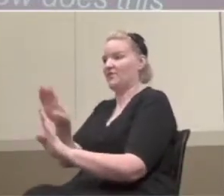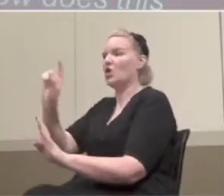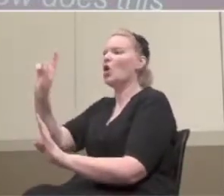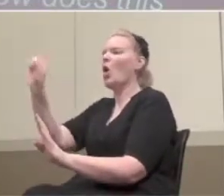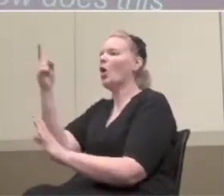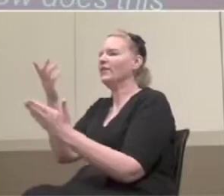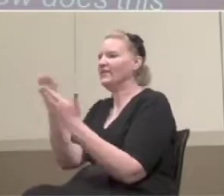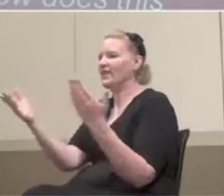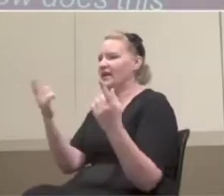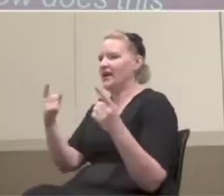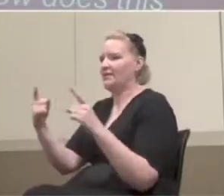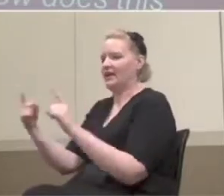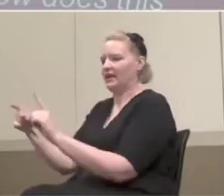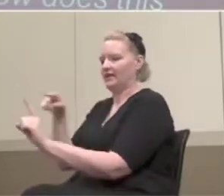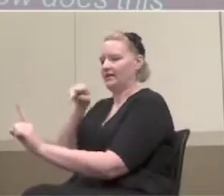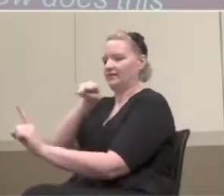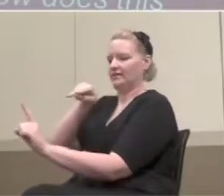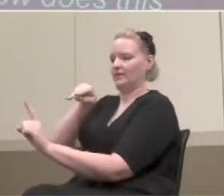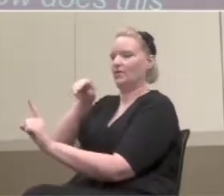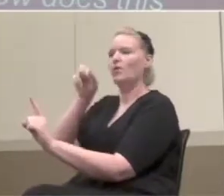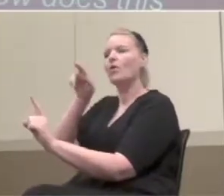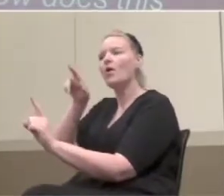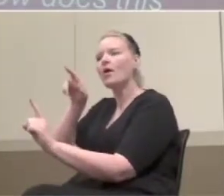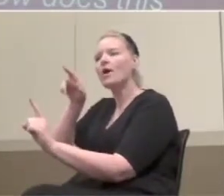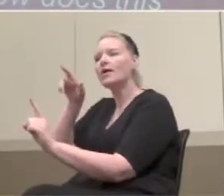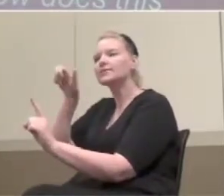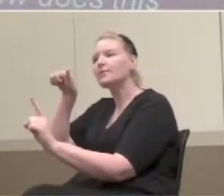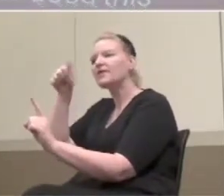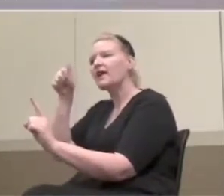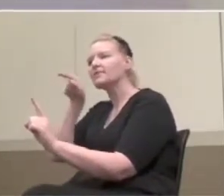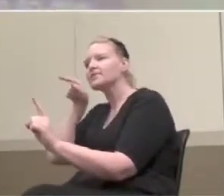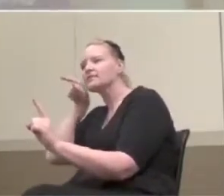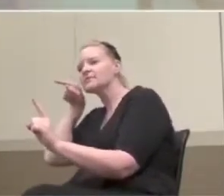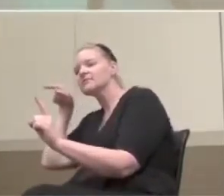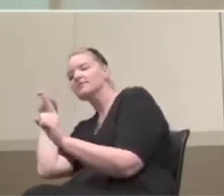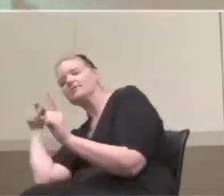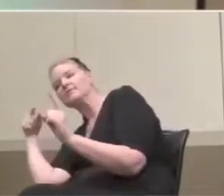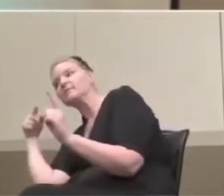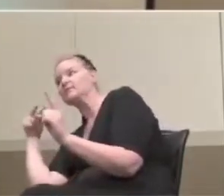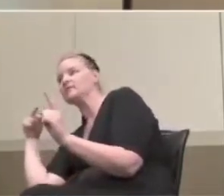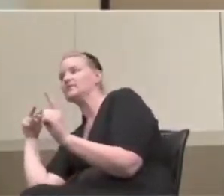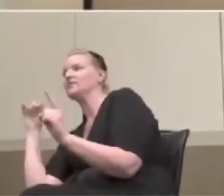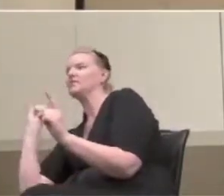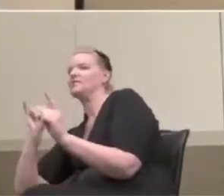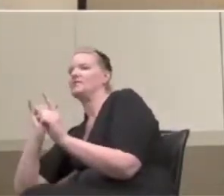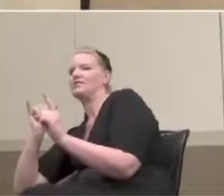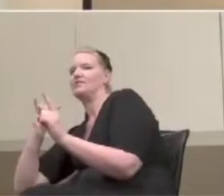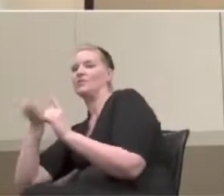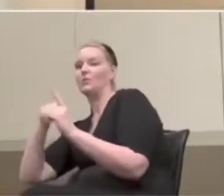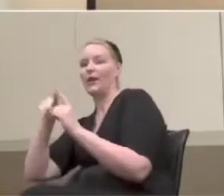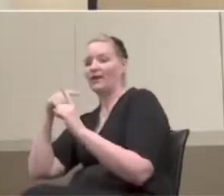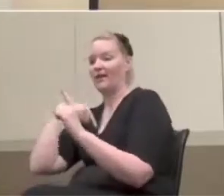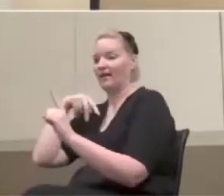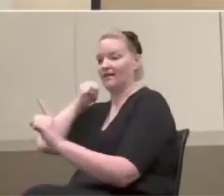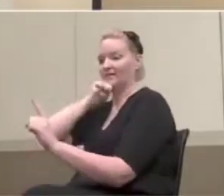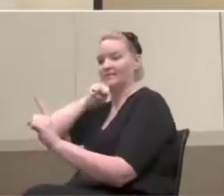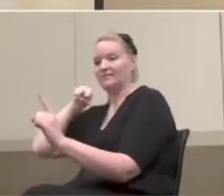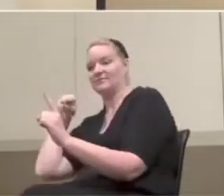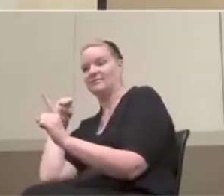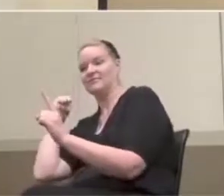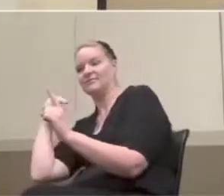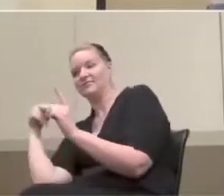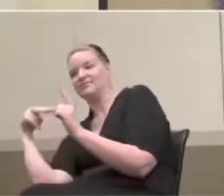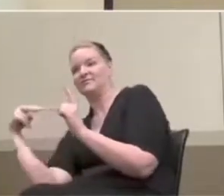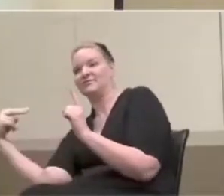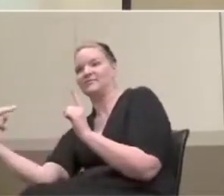happening? Or is there something else going on? And when I start looking at problems differently, from a different perspective,